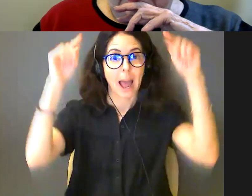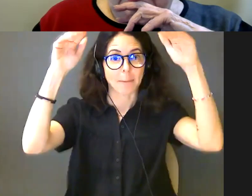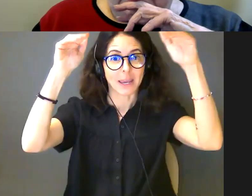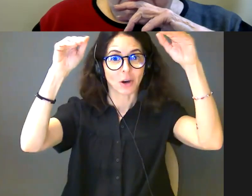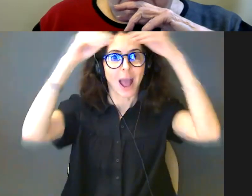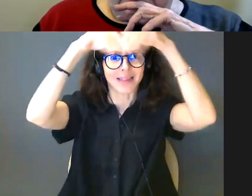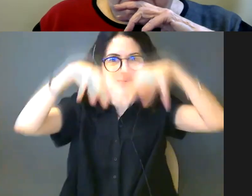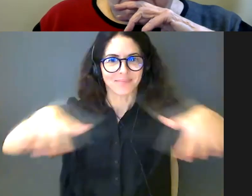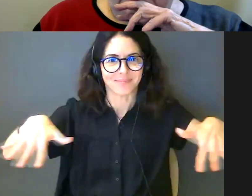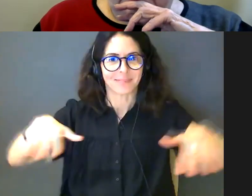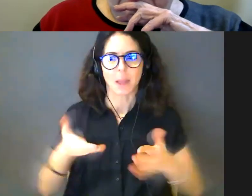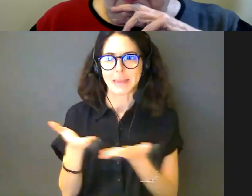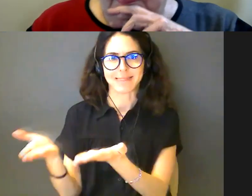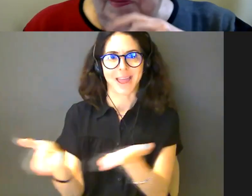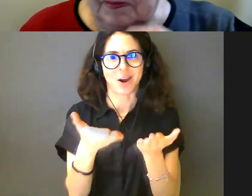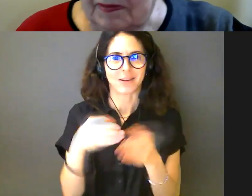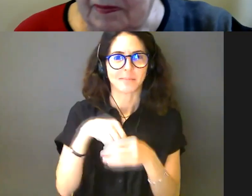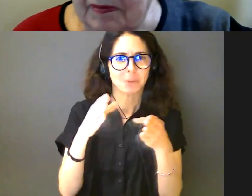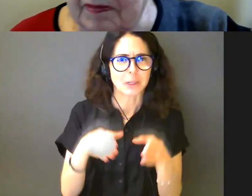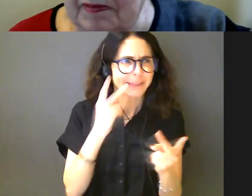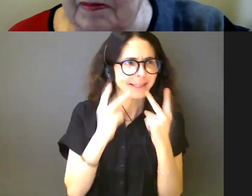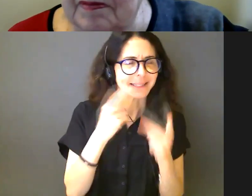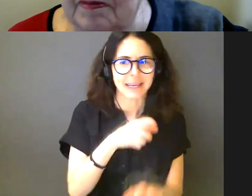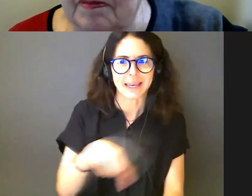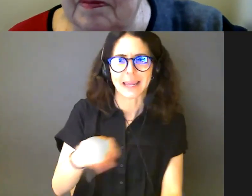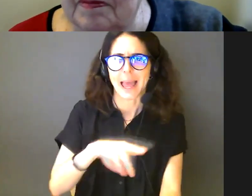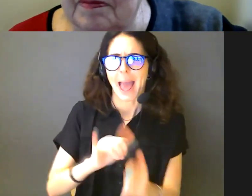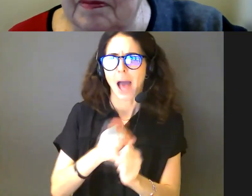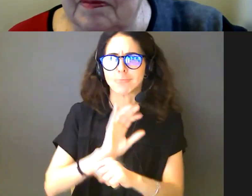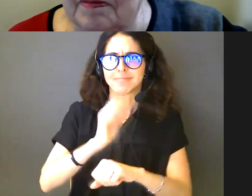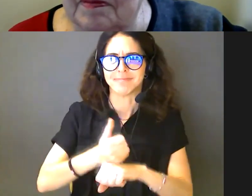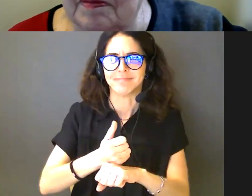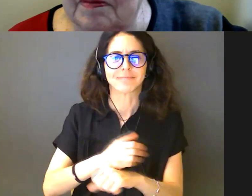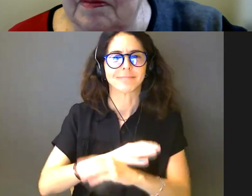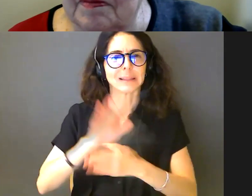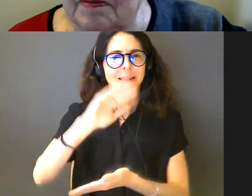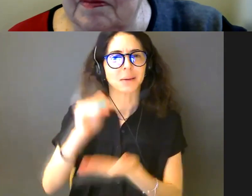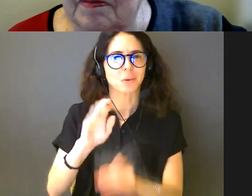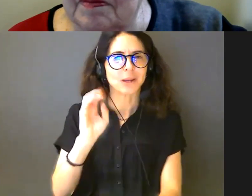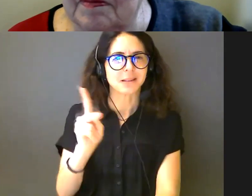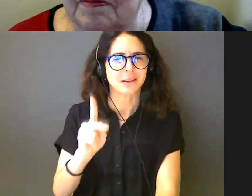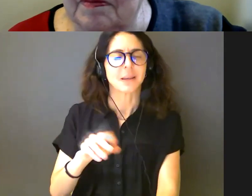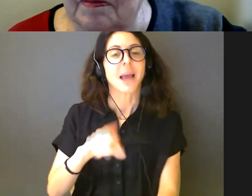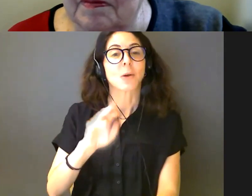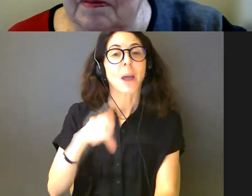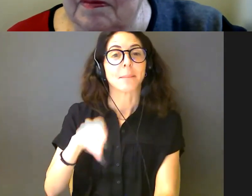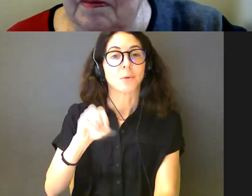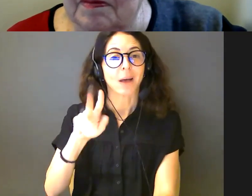limit the risks and to build a better, stronger wraparound system for support for older adults in their